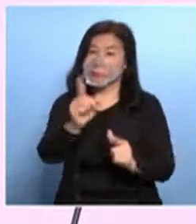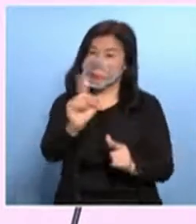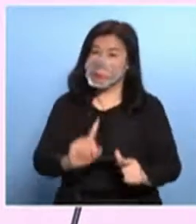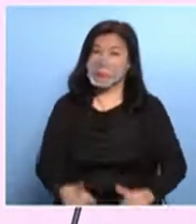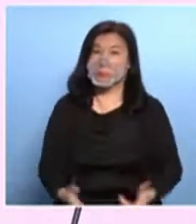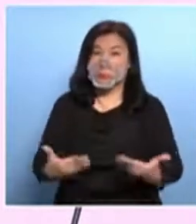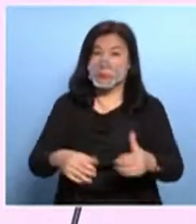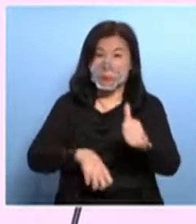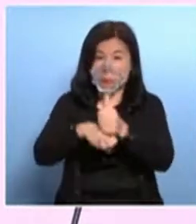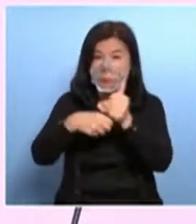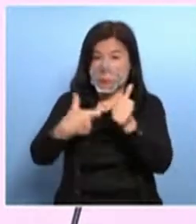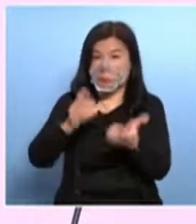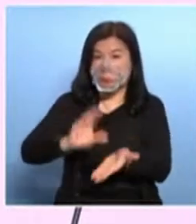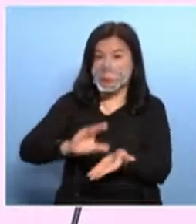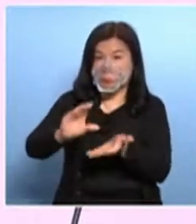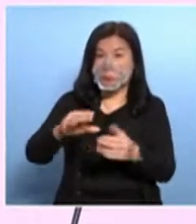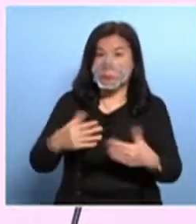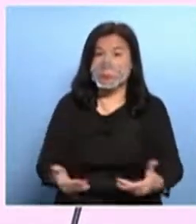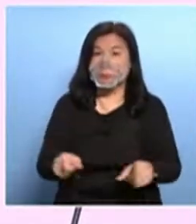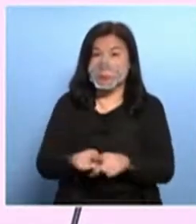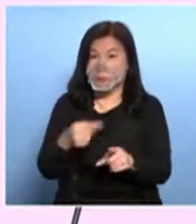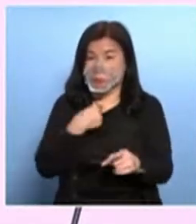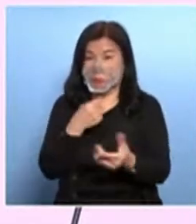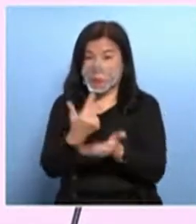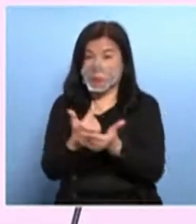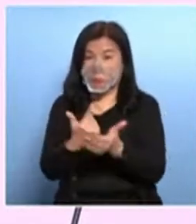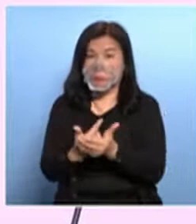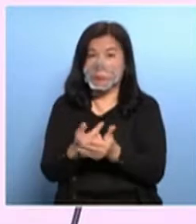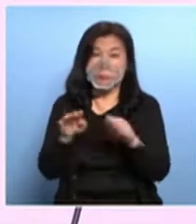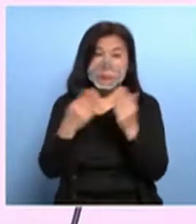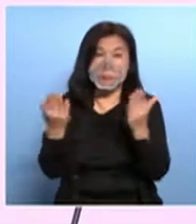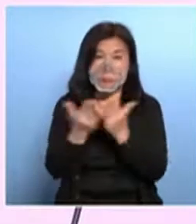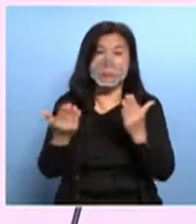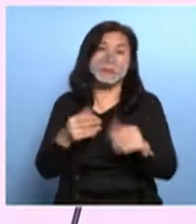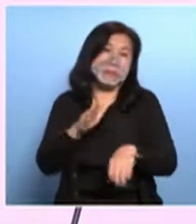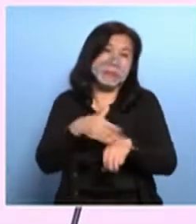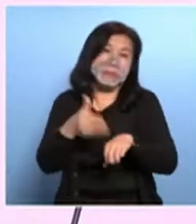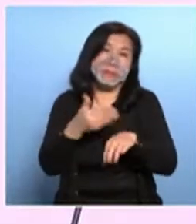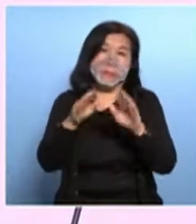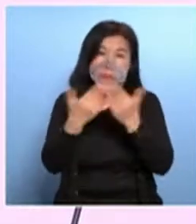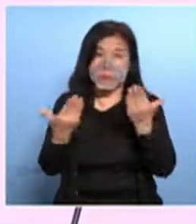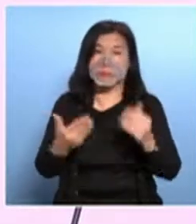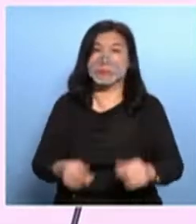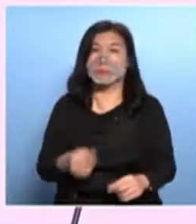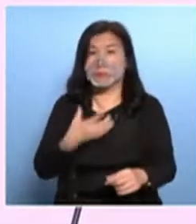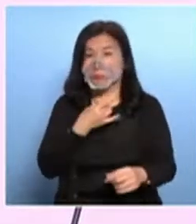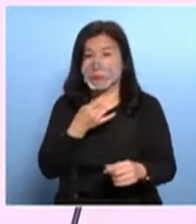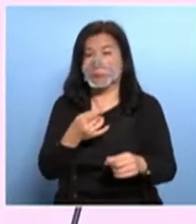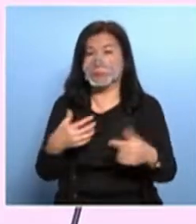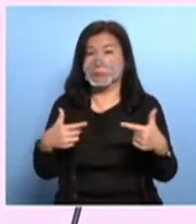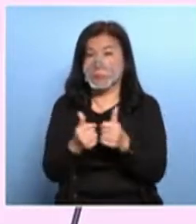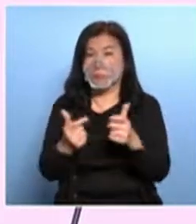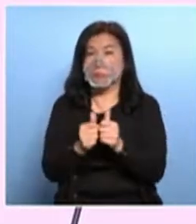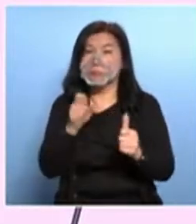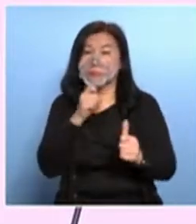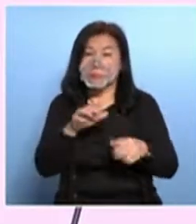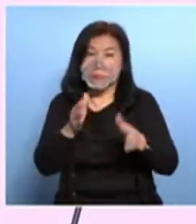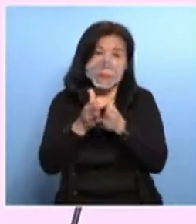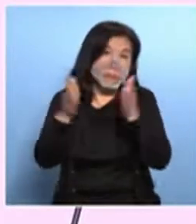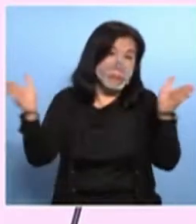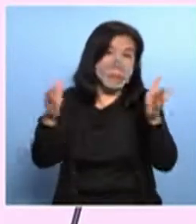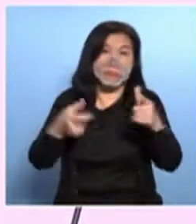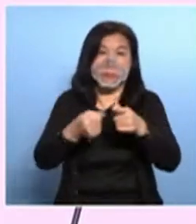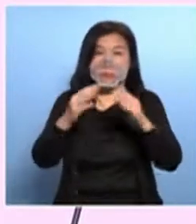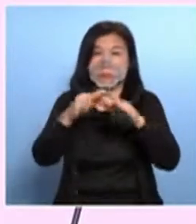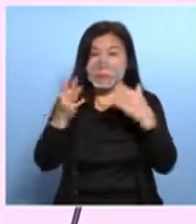Kong. Nevertheless, as the funds mentioned above are mainly targeted at early-stage startups, they may not be suitable for expanding